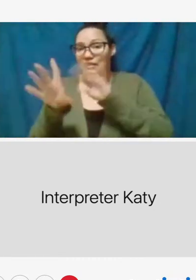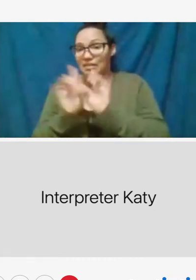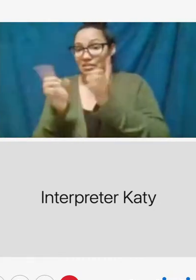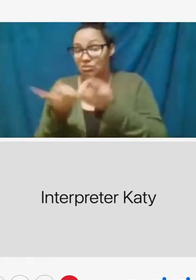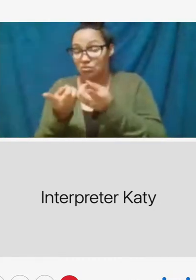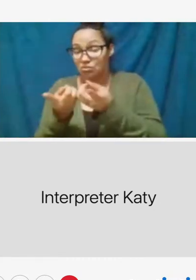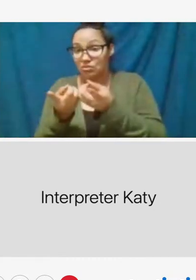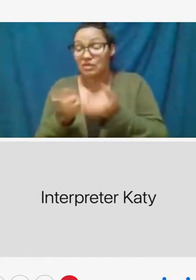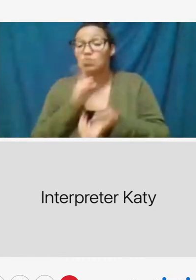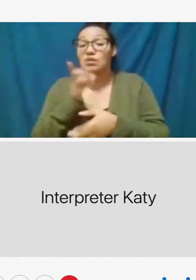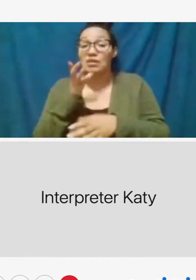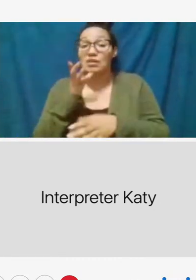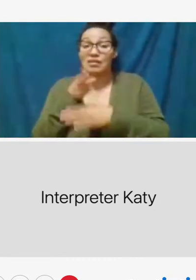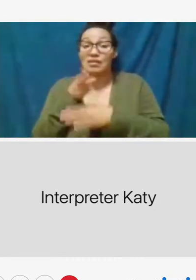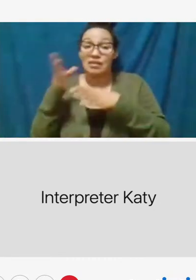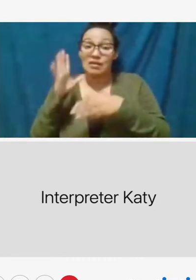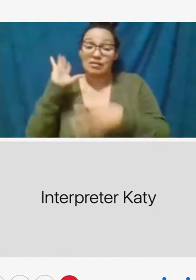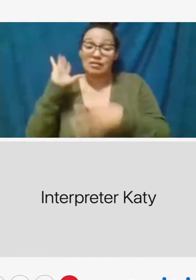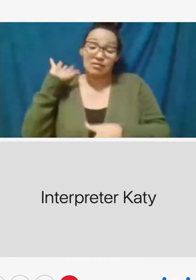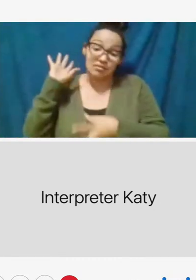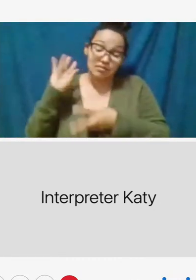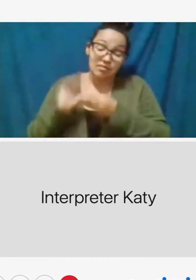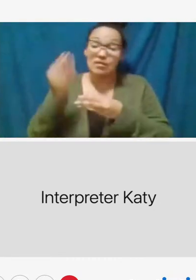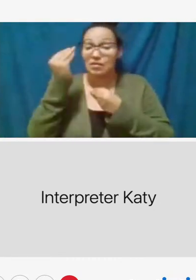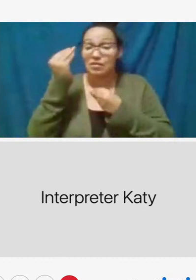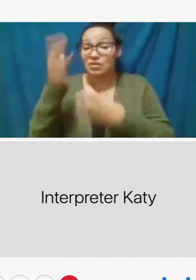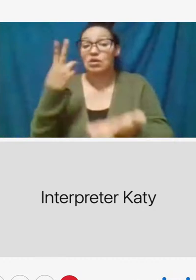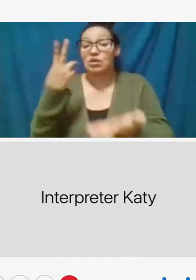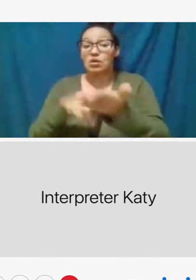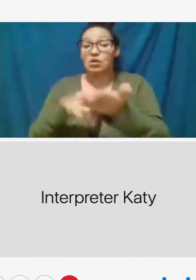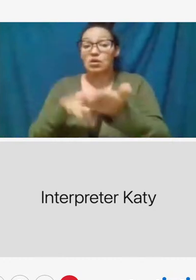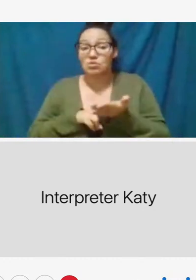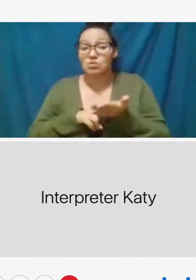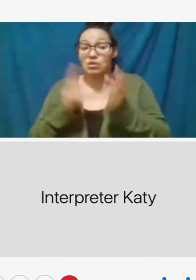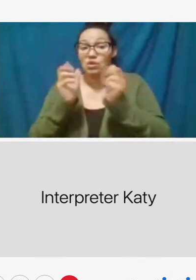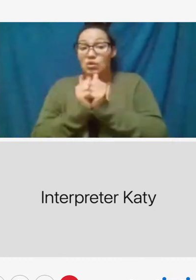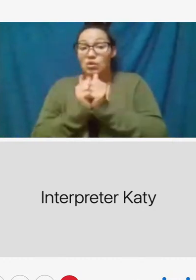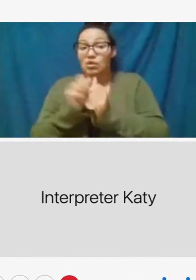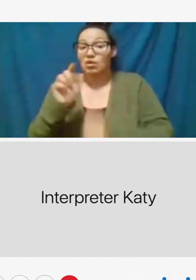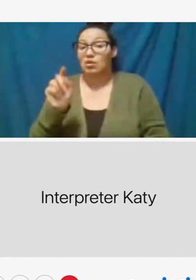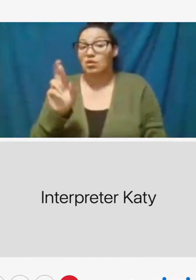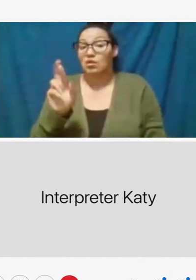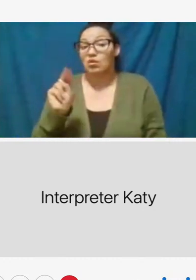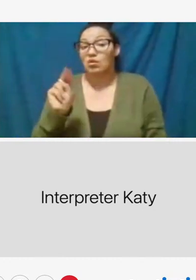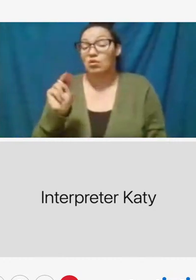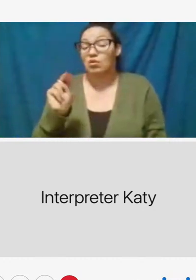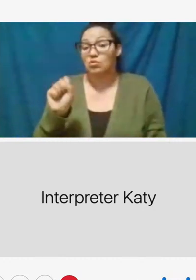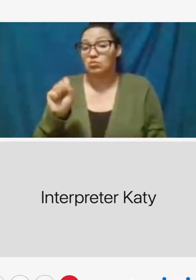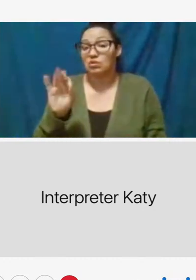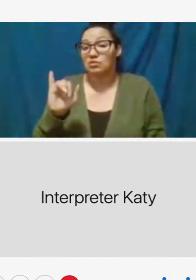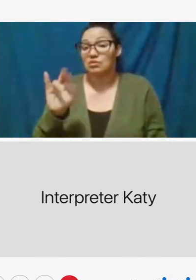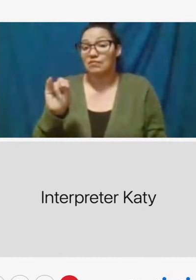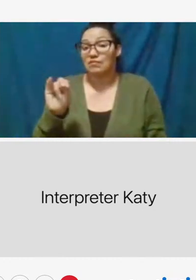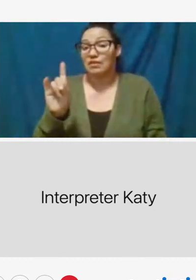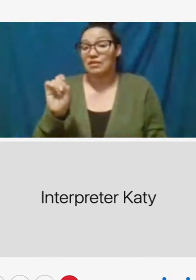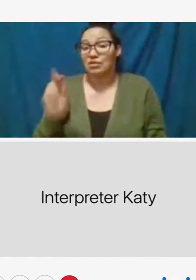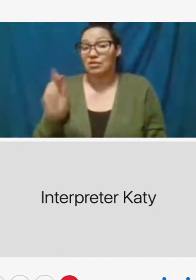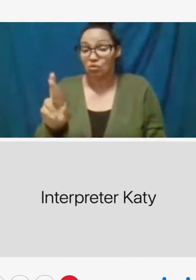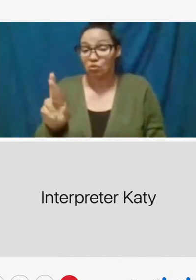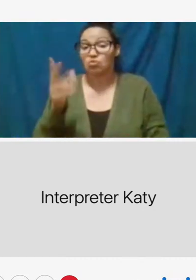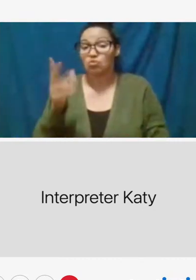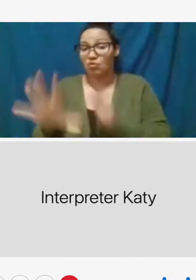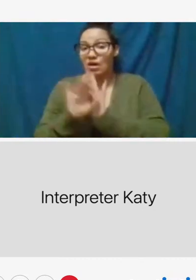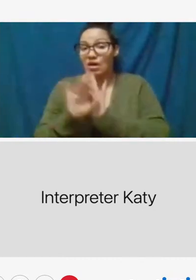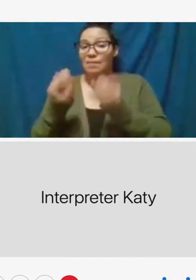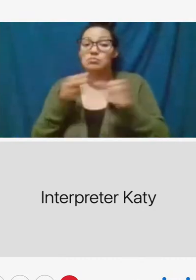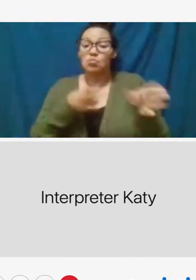information Contracting with a company called transfinder to establish some possible routes and start an end times for the district and give us some options to look